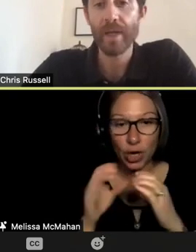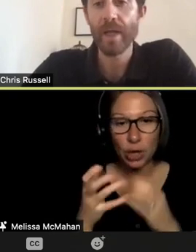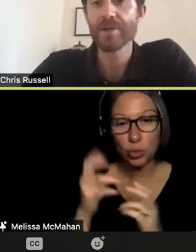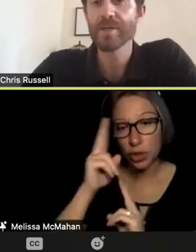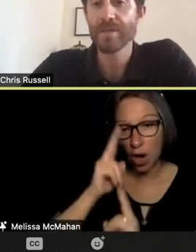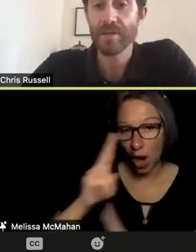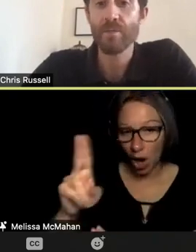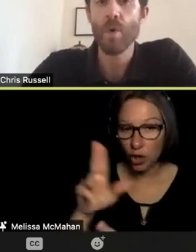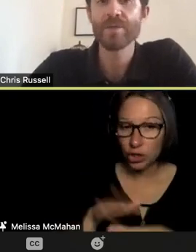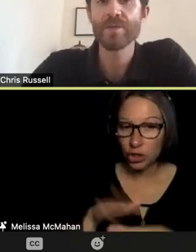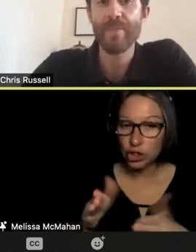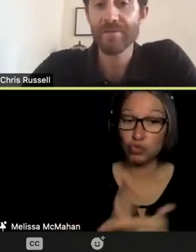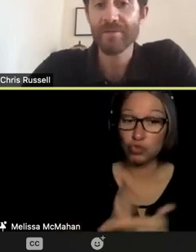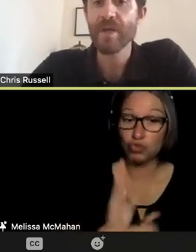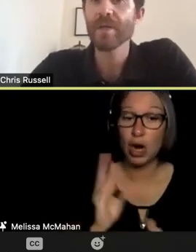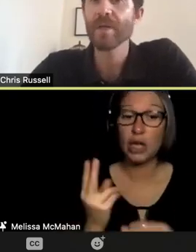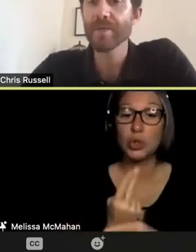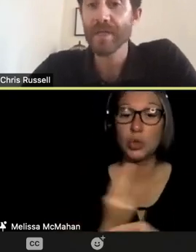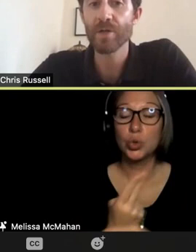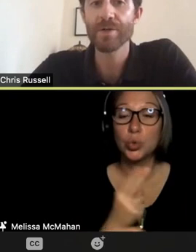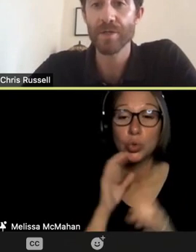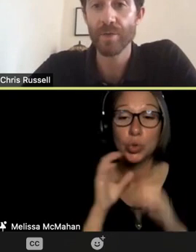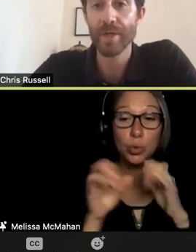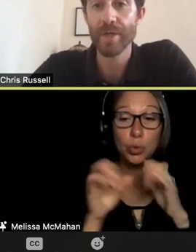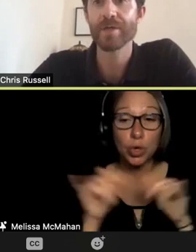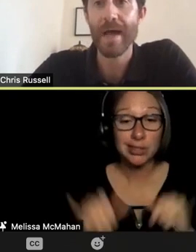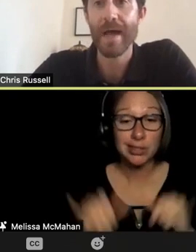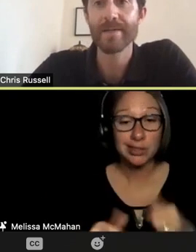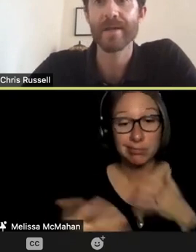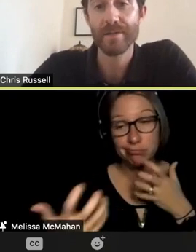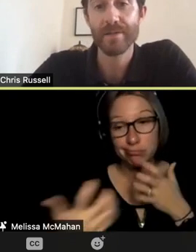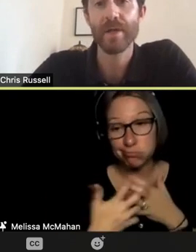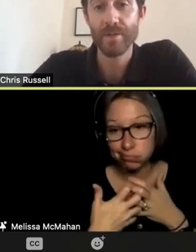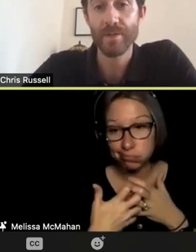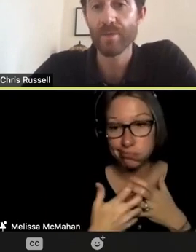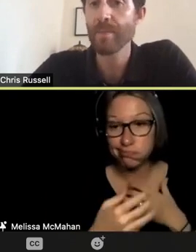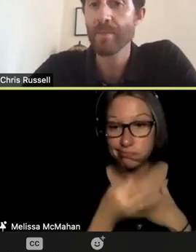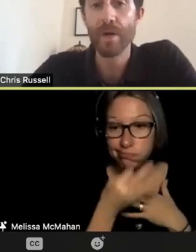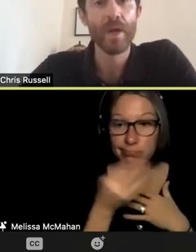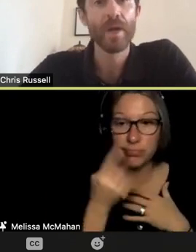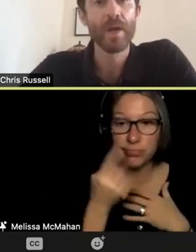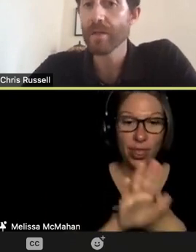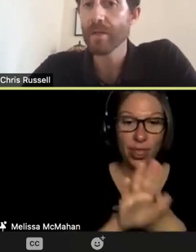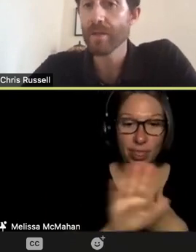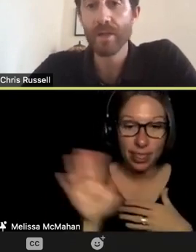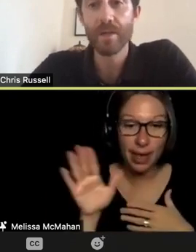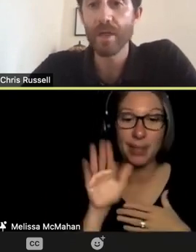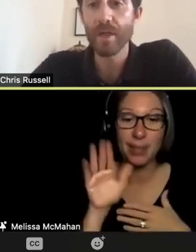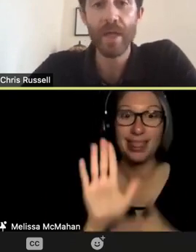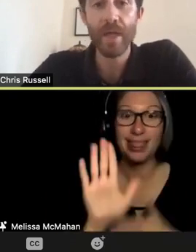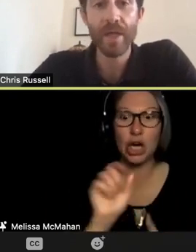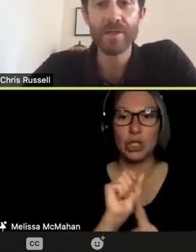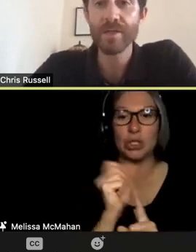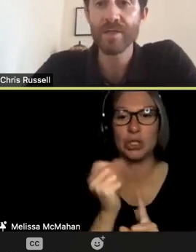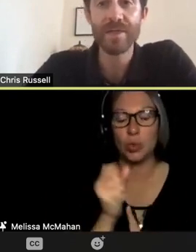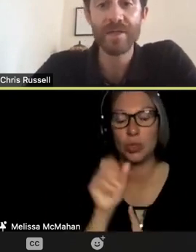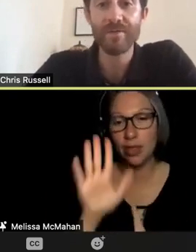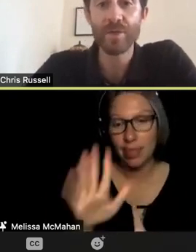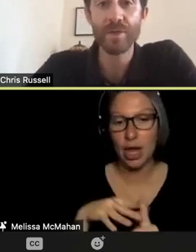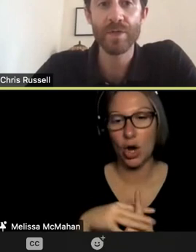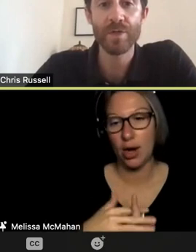whatever communication system works best for them in a particular situation and context." Okay, so remember, the